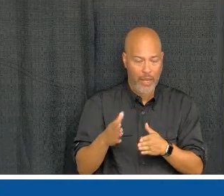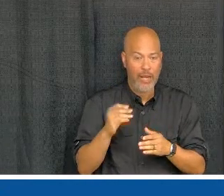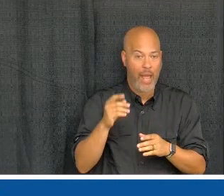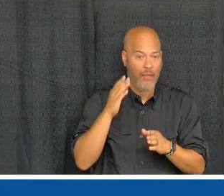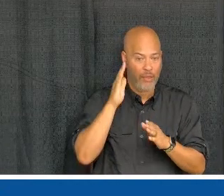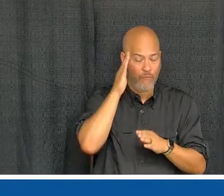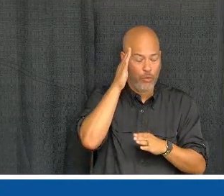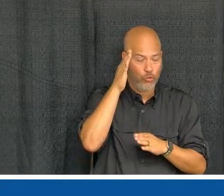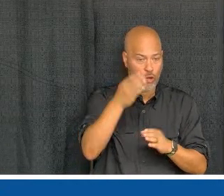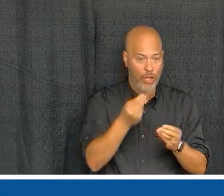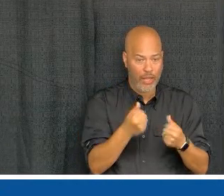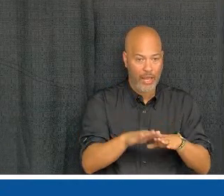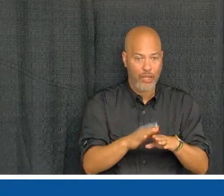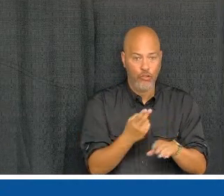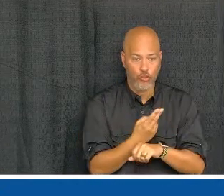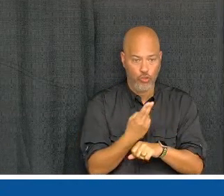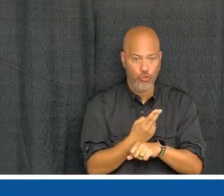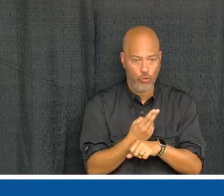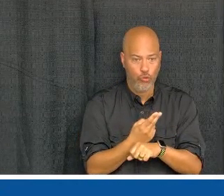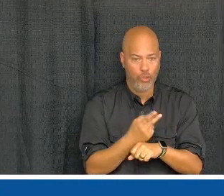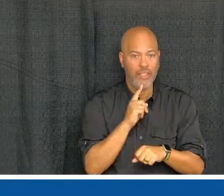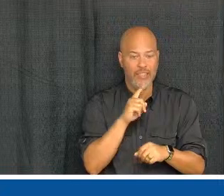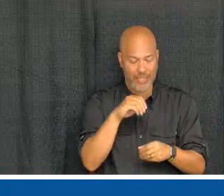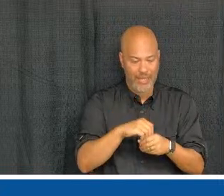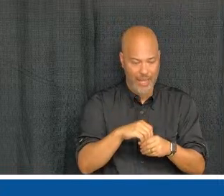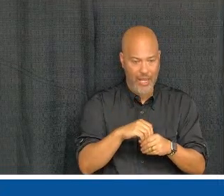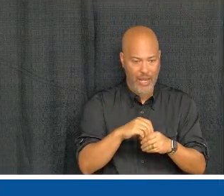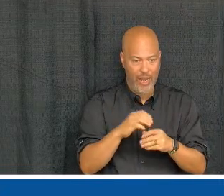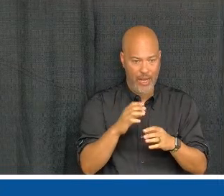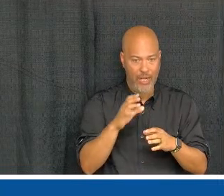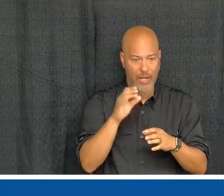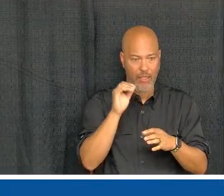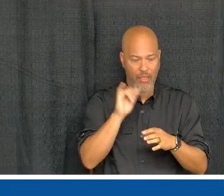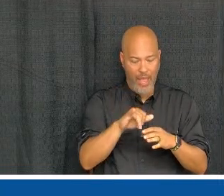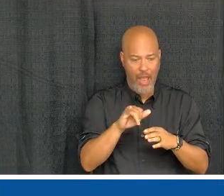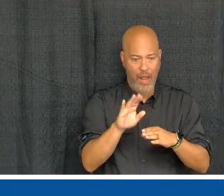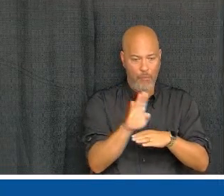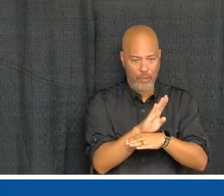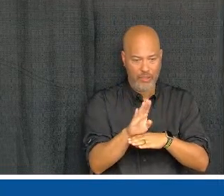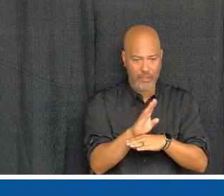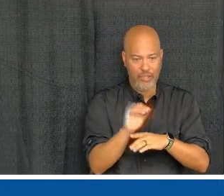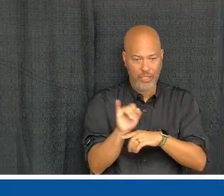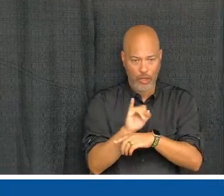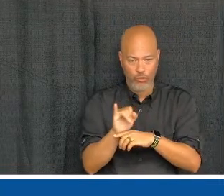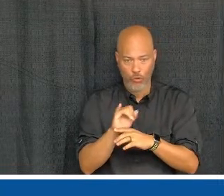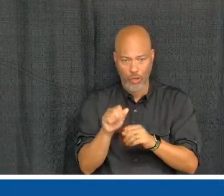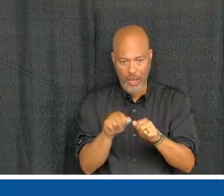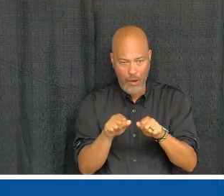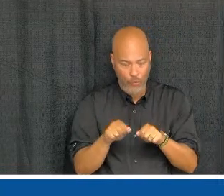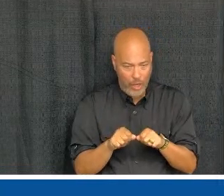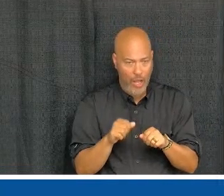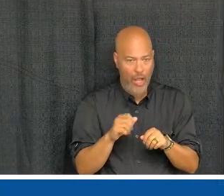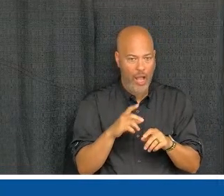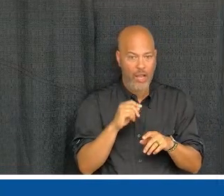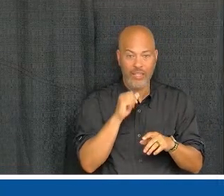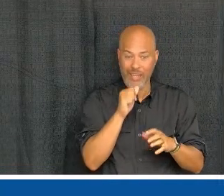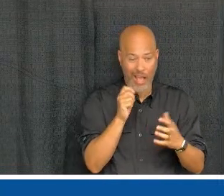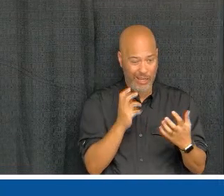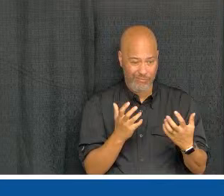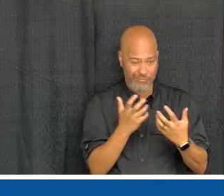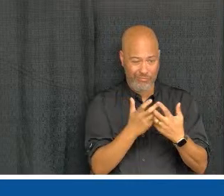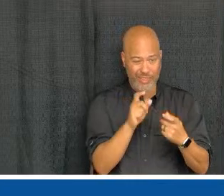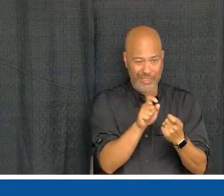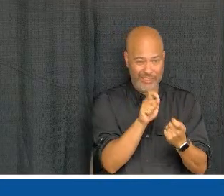map indicates that this property is in a industrial commercial hybrid designation. The current city zoning ordinance does not align with the